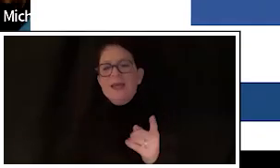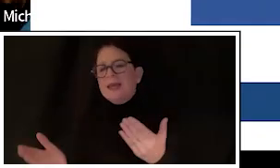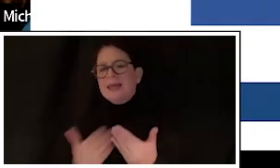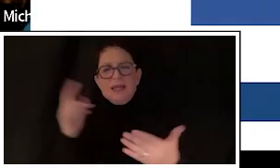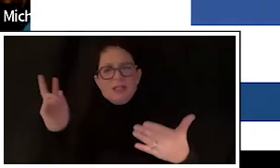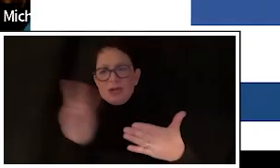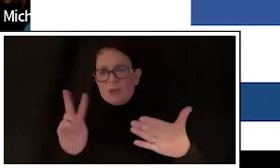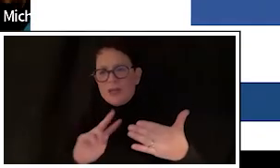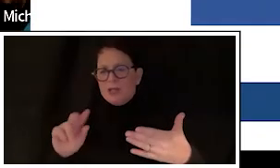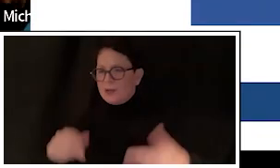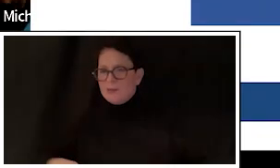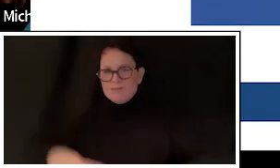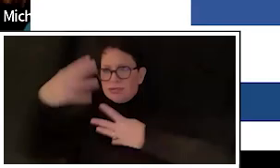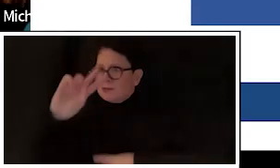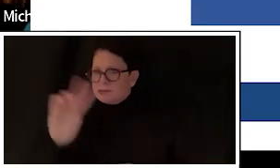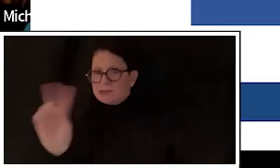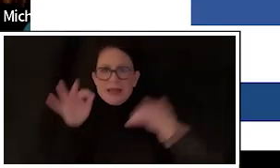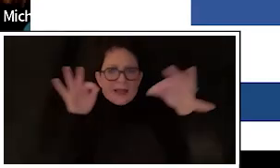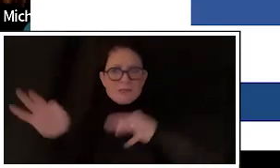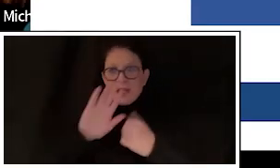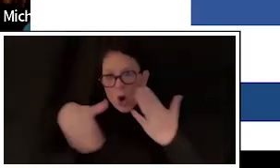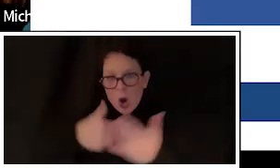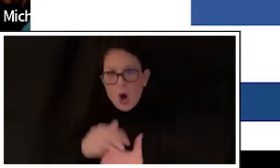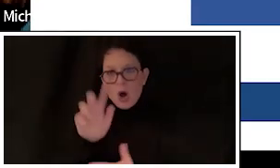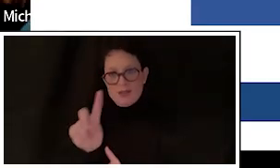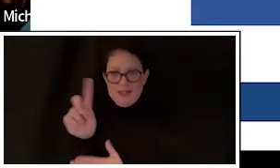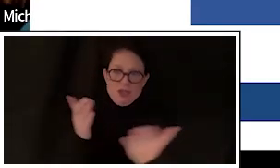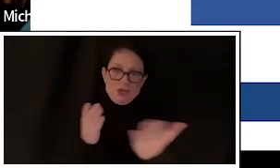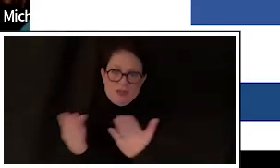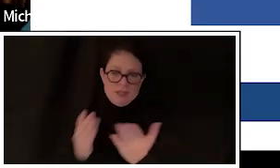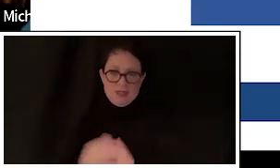easy-to-read guide that explains all DD services.